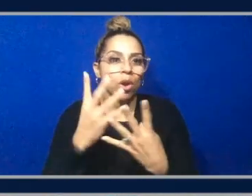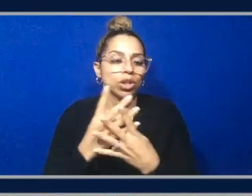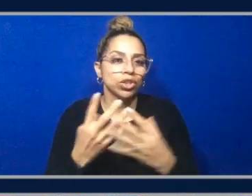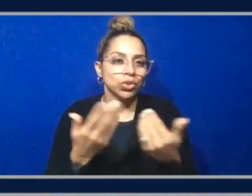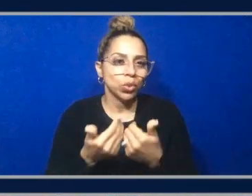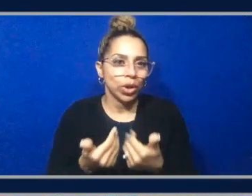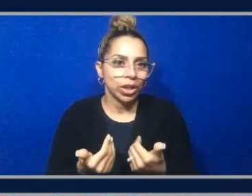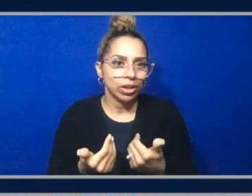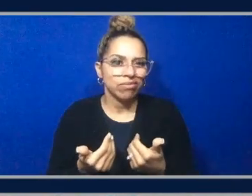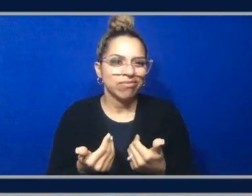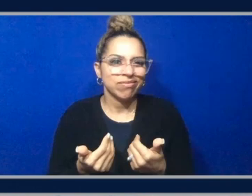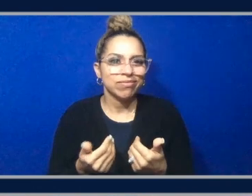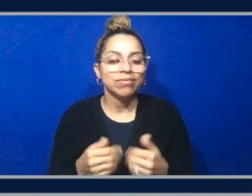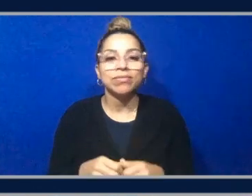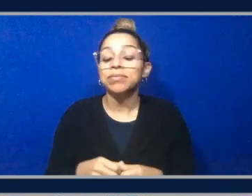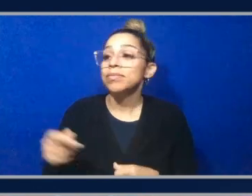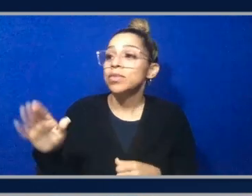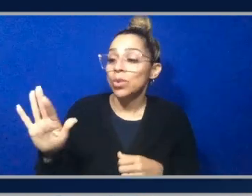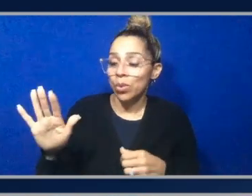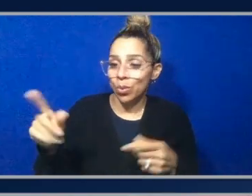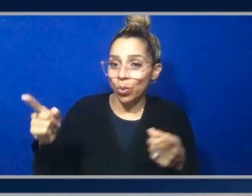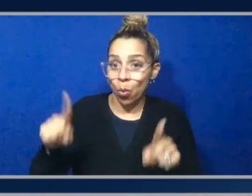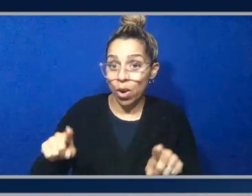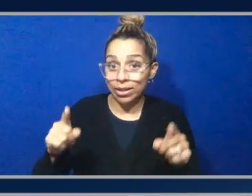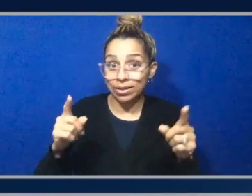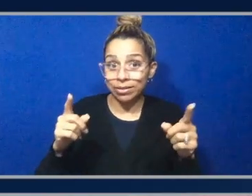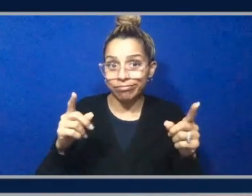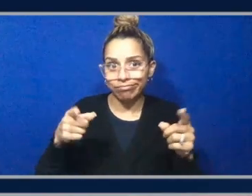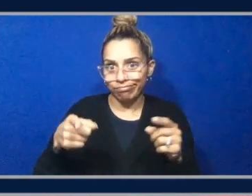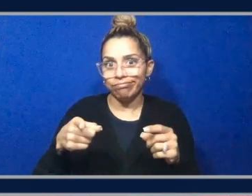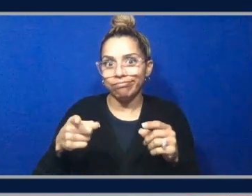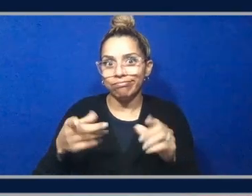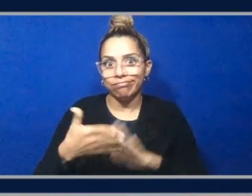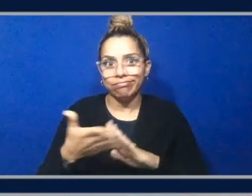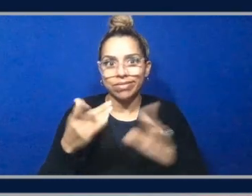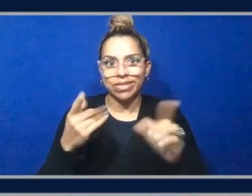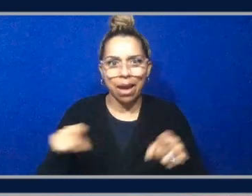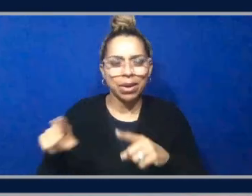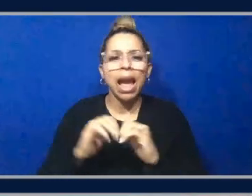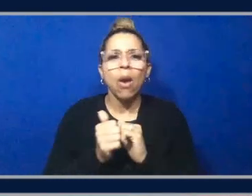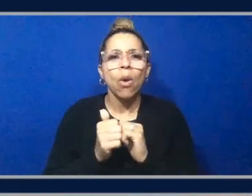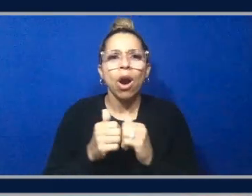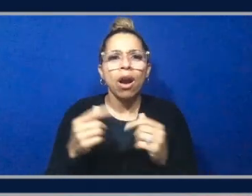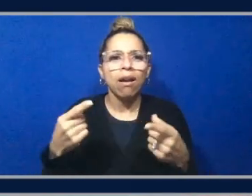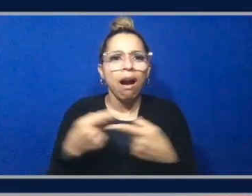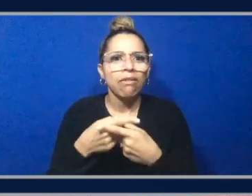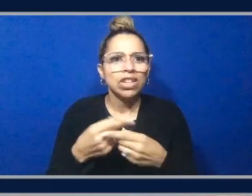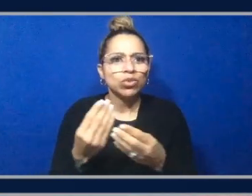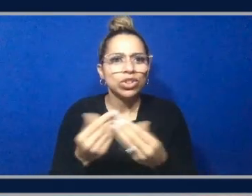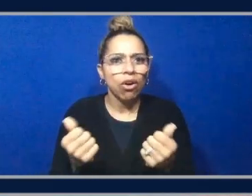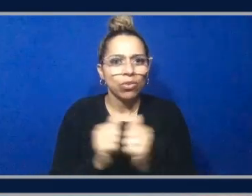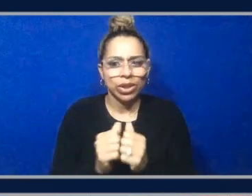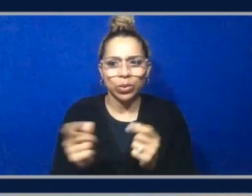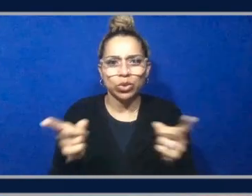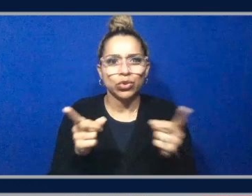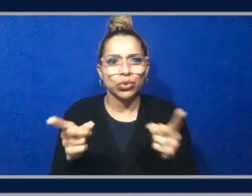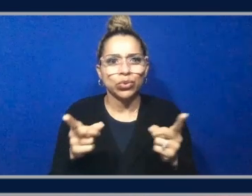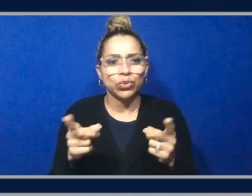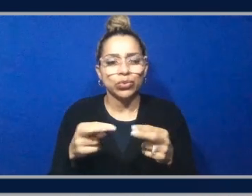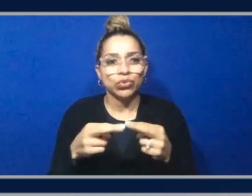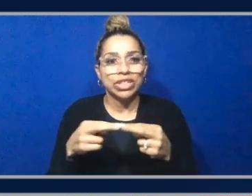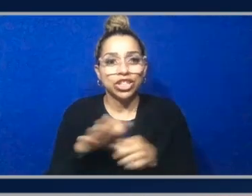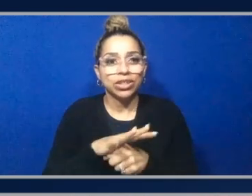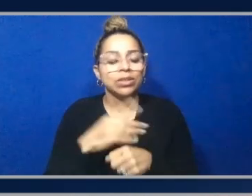So when this is happening, how are conflicts resolved between the two regions? Yeah, so we use CRDT, which